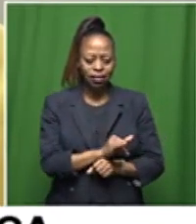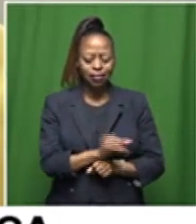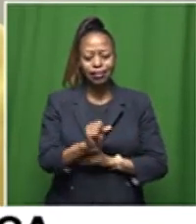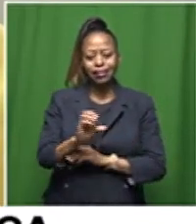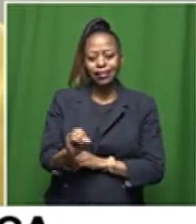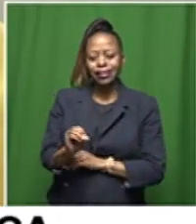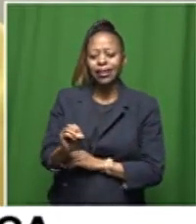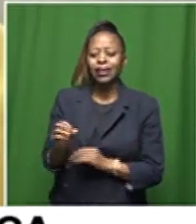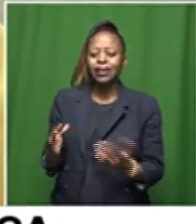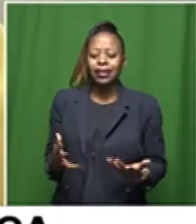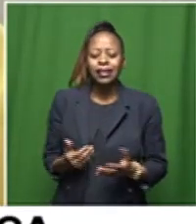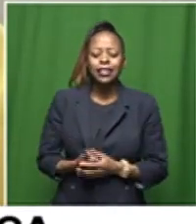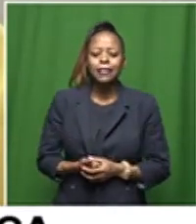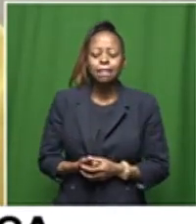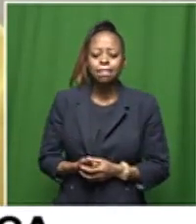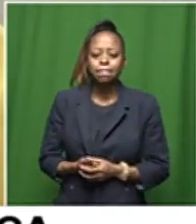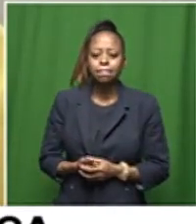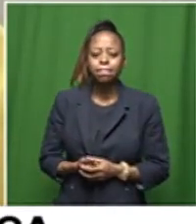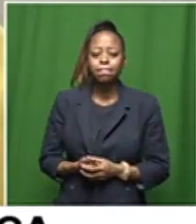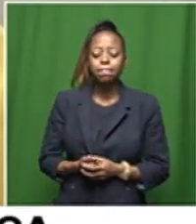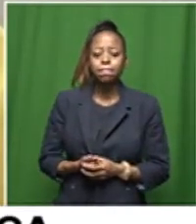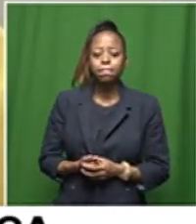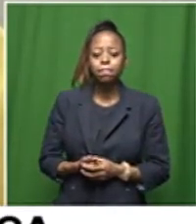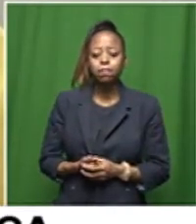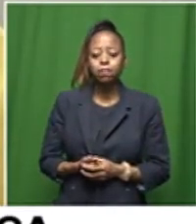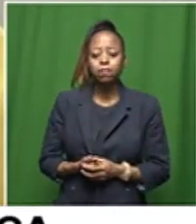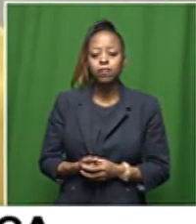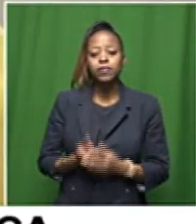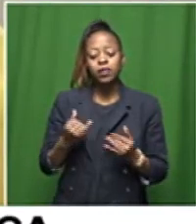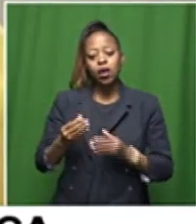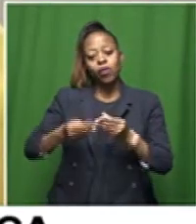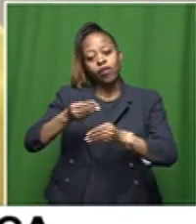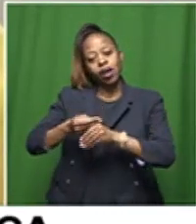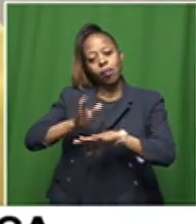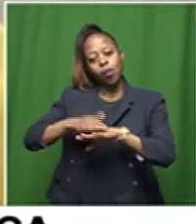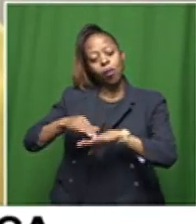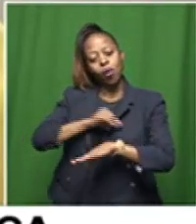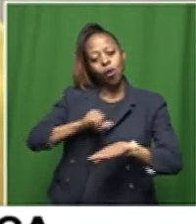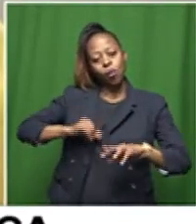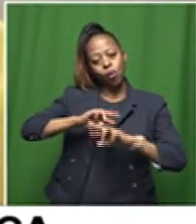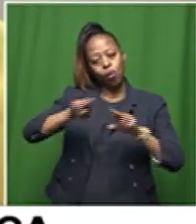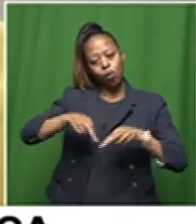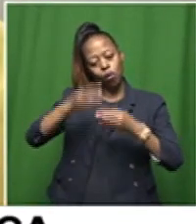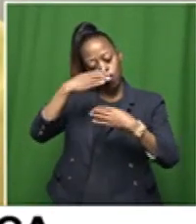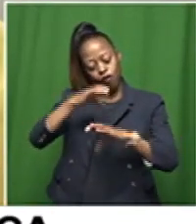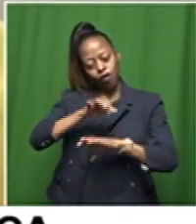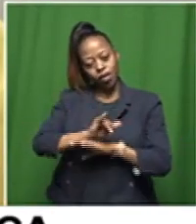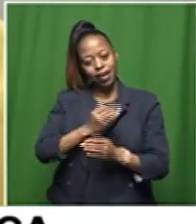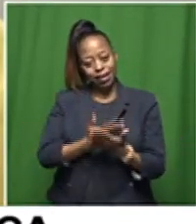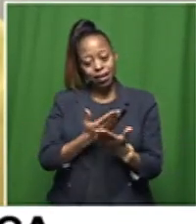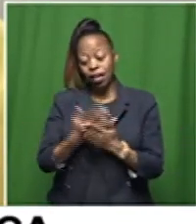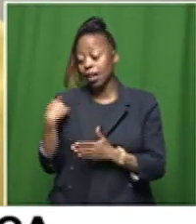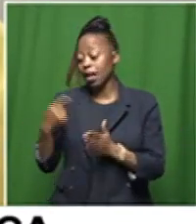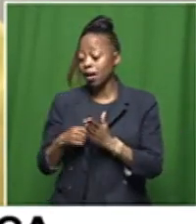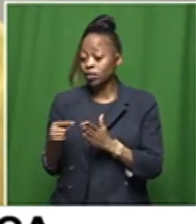So we have increased theaters as well to focus on that. Last